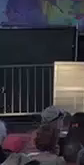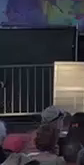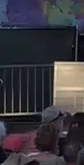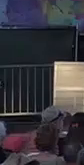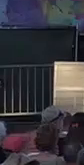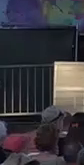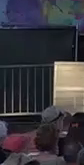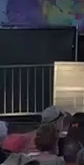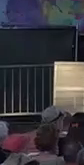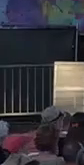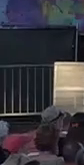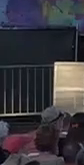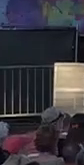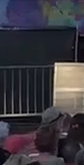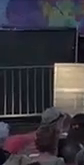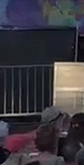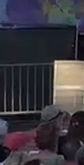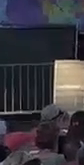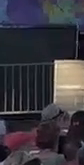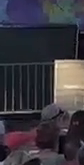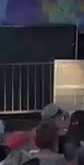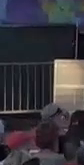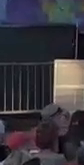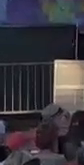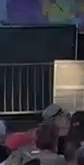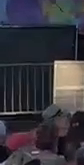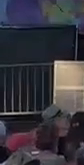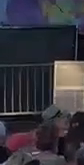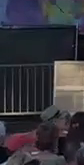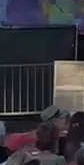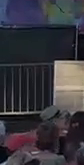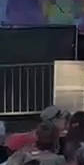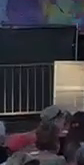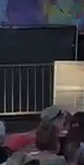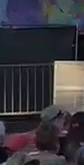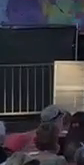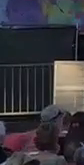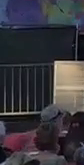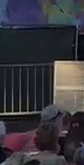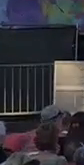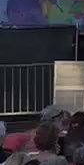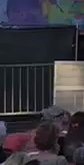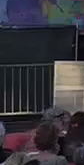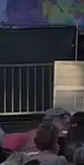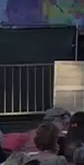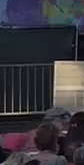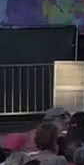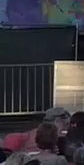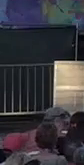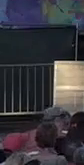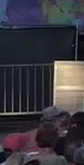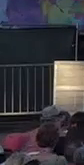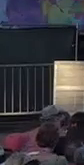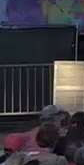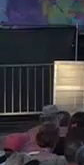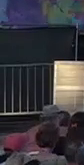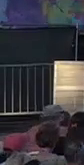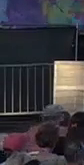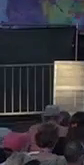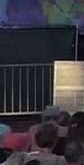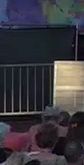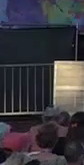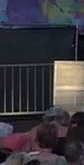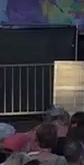All your problems melt like lemon drops. And thank you all so much for attending tonight's Pride Rally. We hope to see